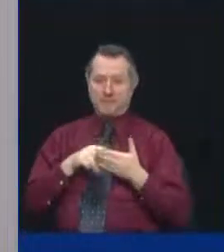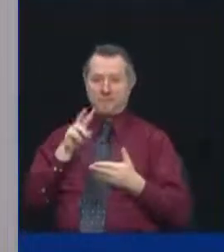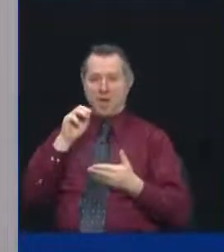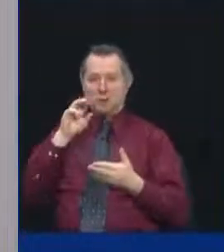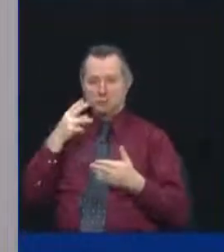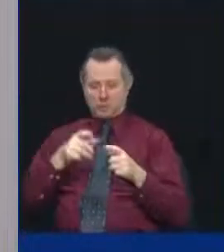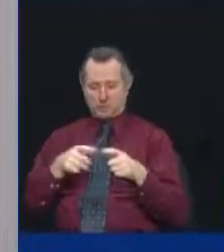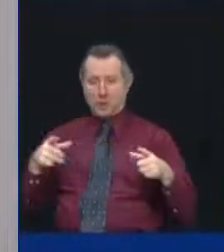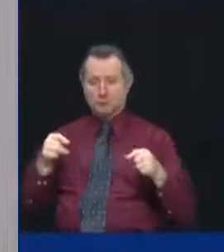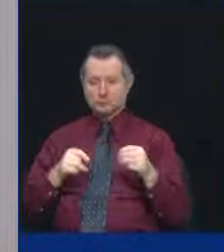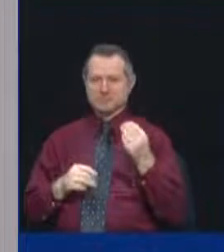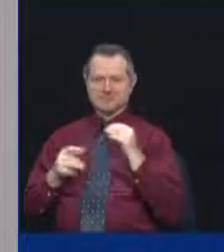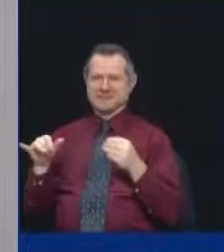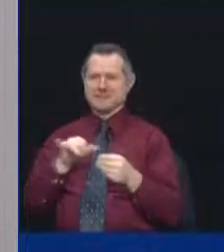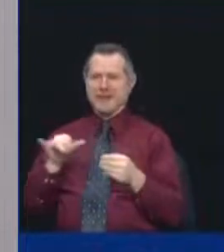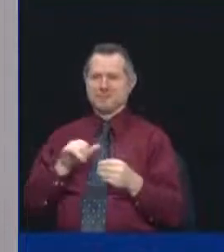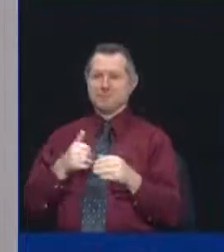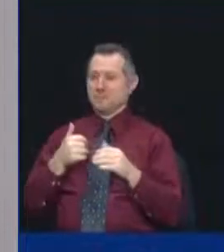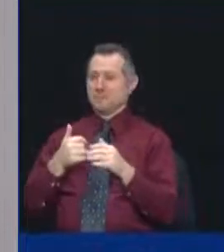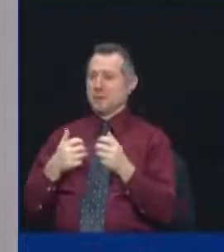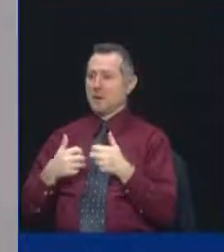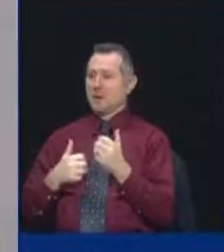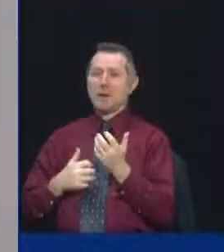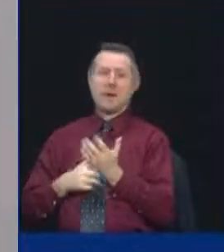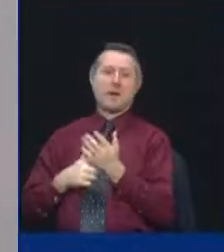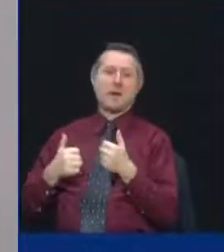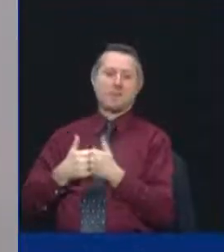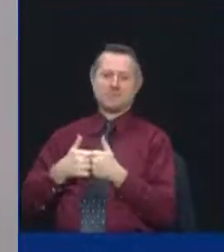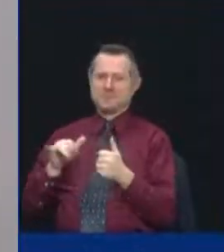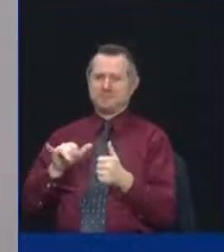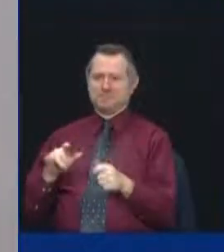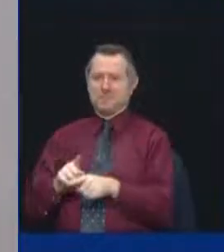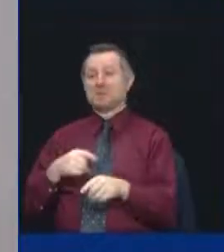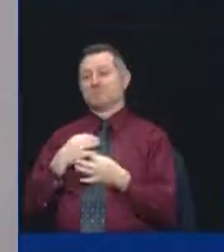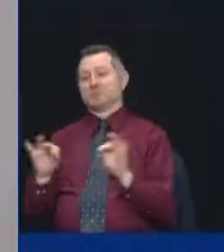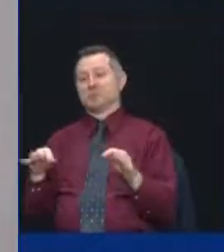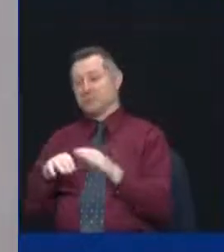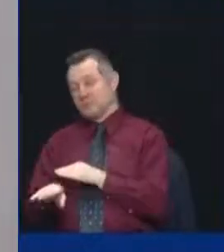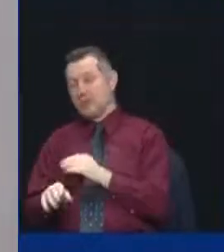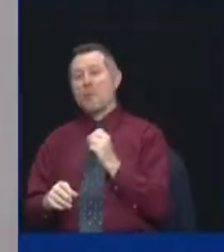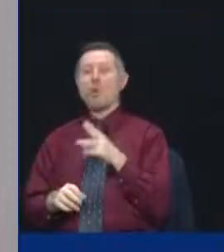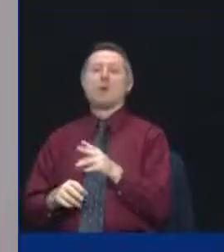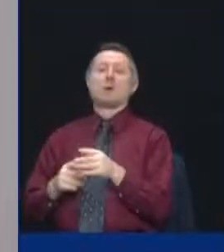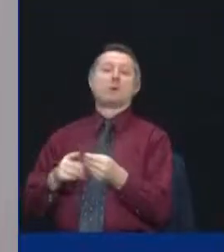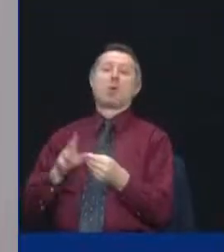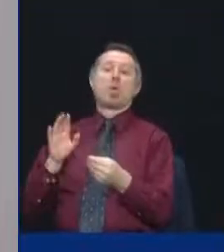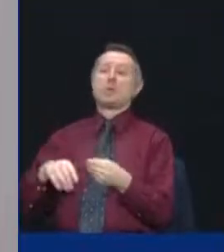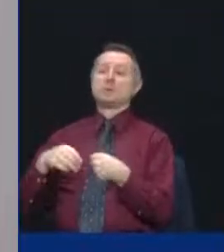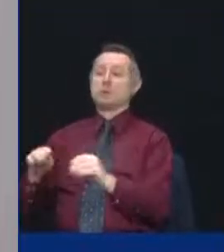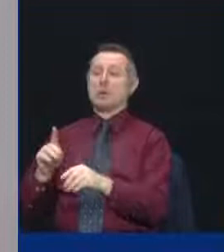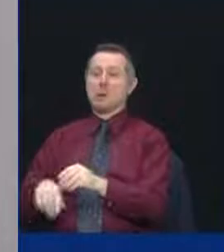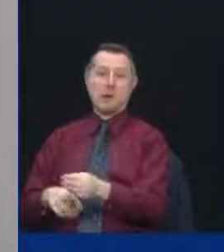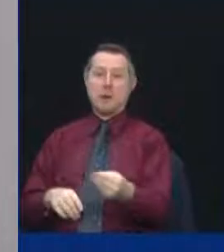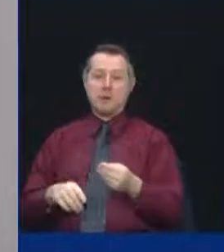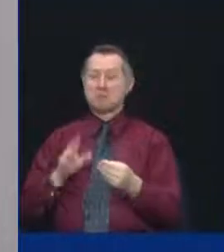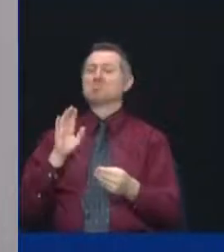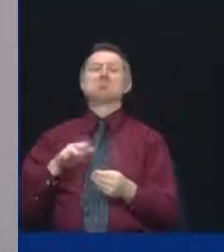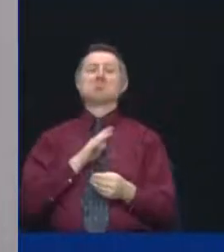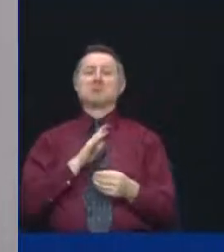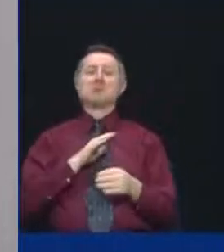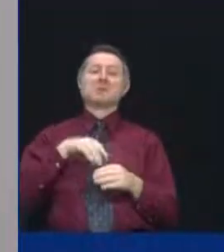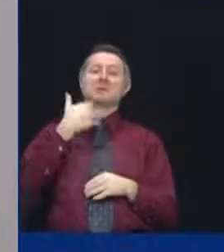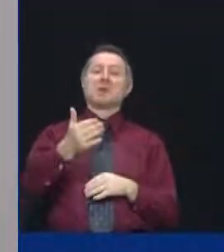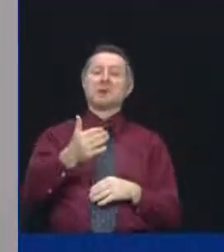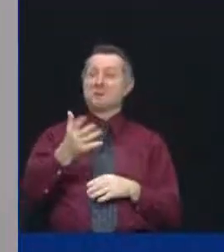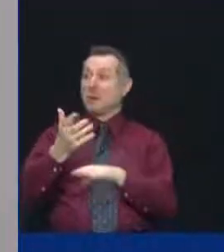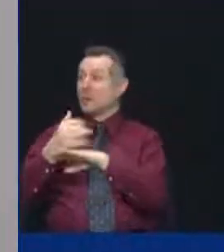tomorrow night and go to a game of your choice. So we're all in on this. We're excited to be part of